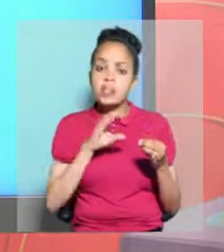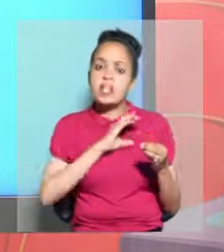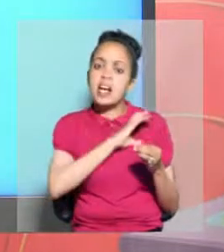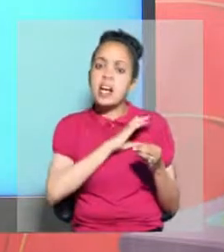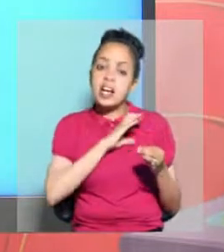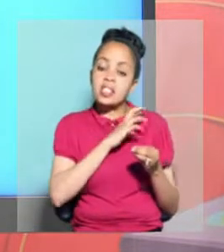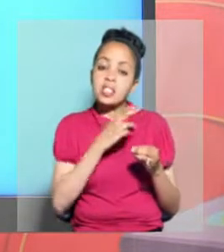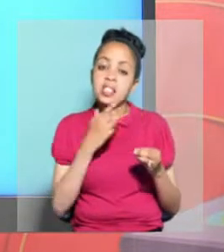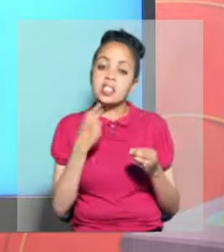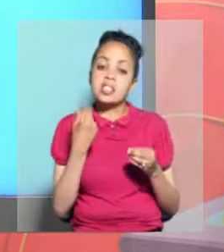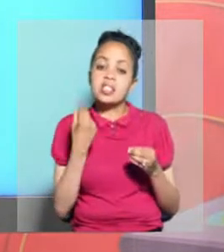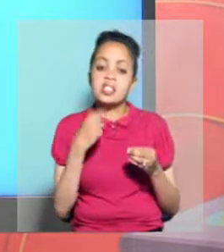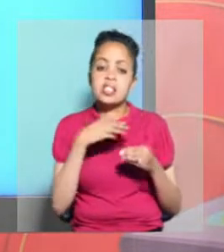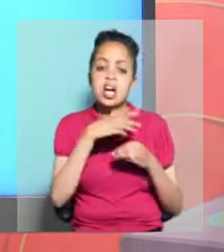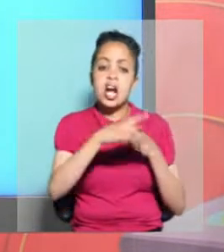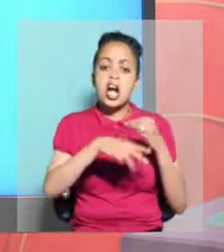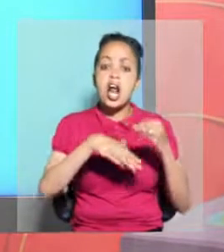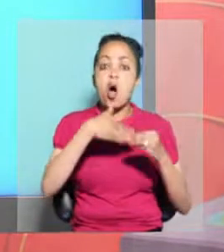of round yellow here.